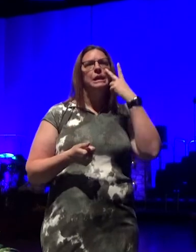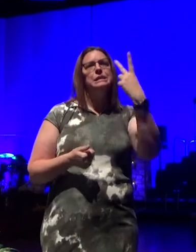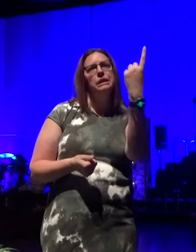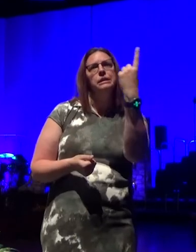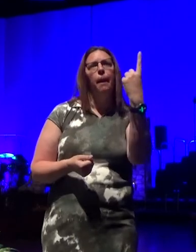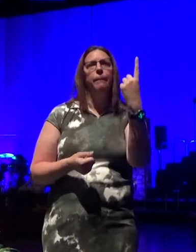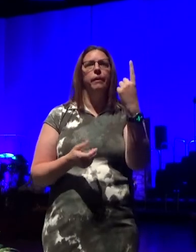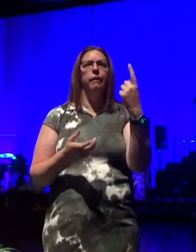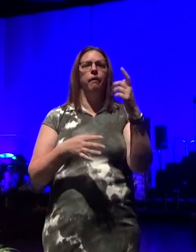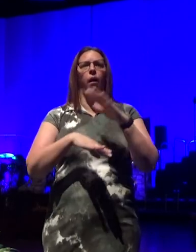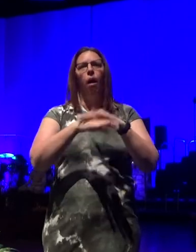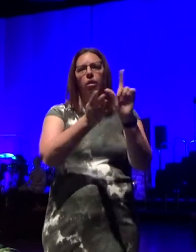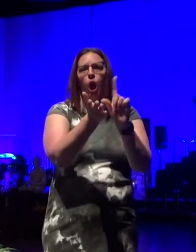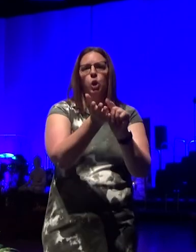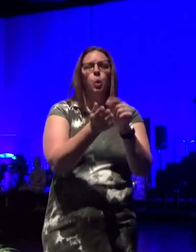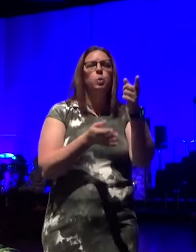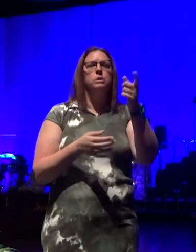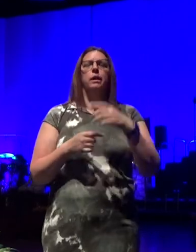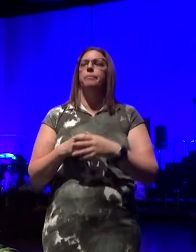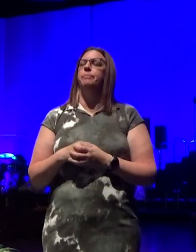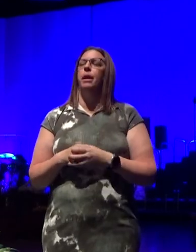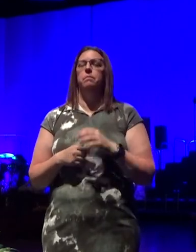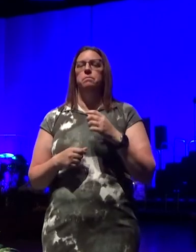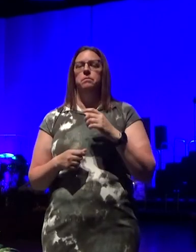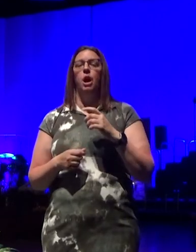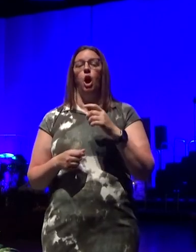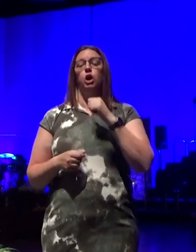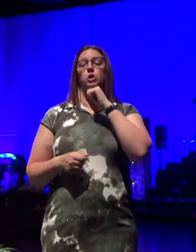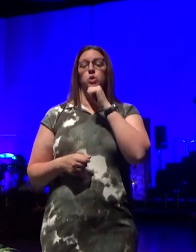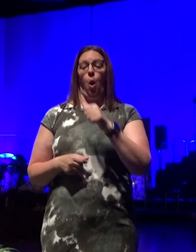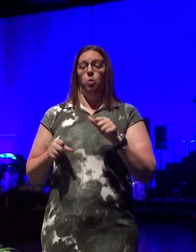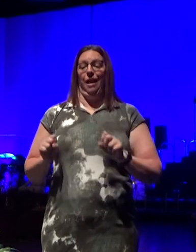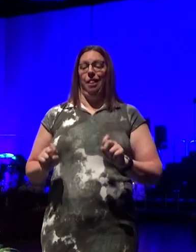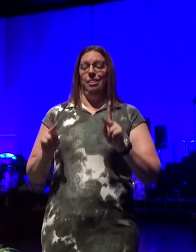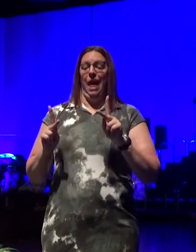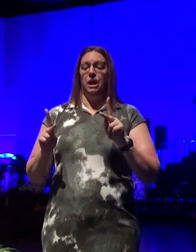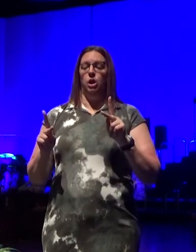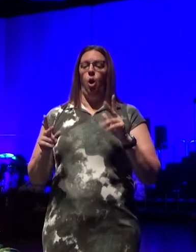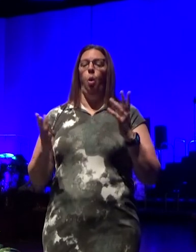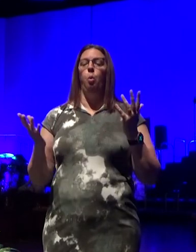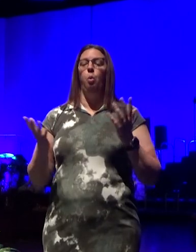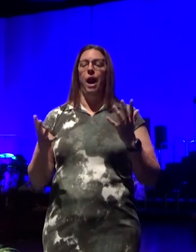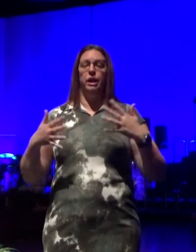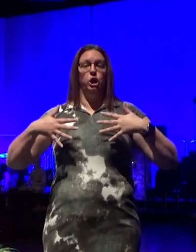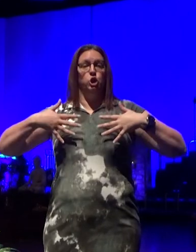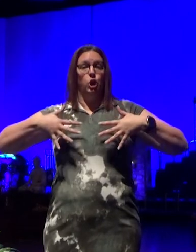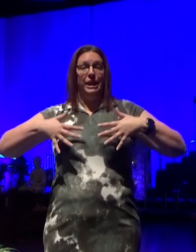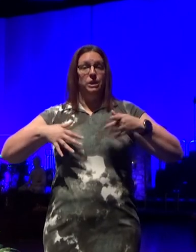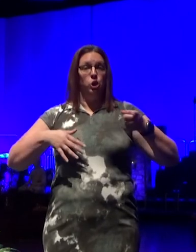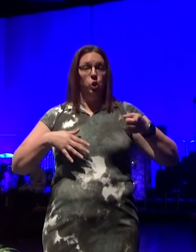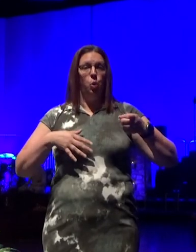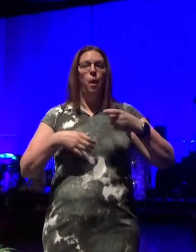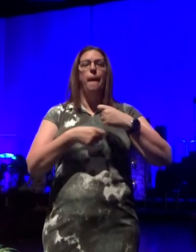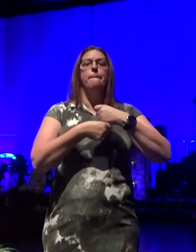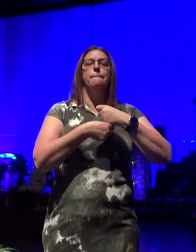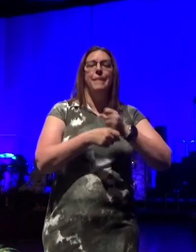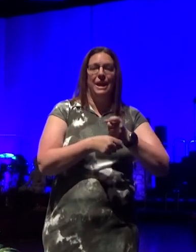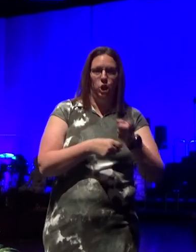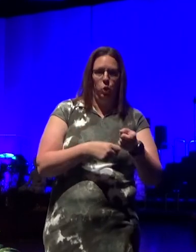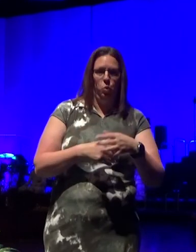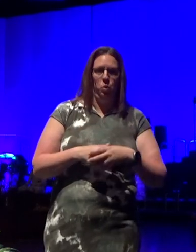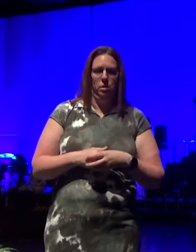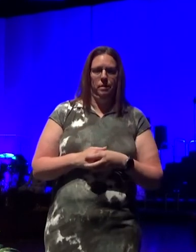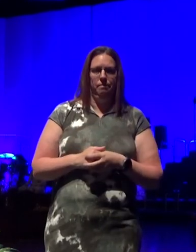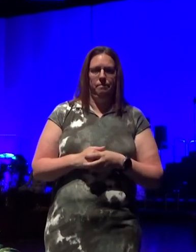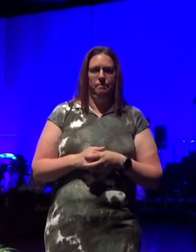and it goes like this: don't let what shakes you make you. Don't let what shakes you make you. It's